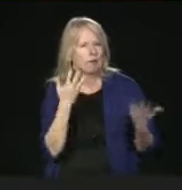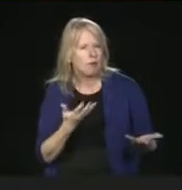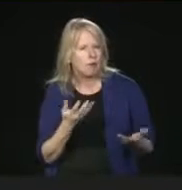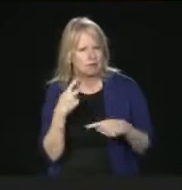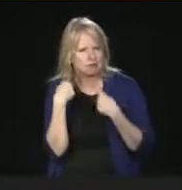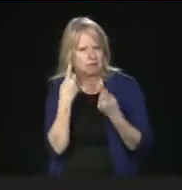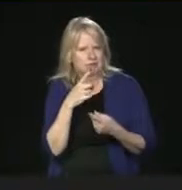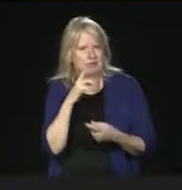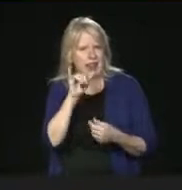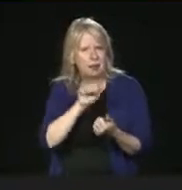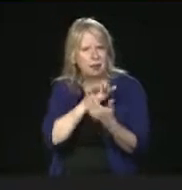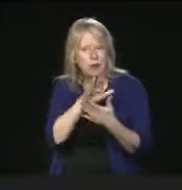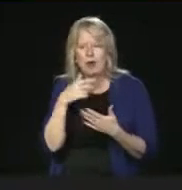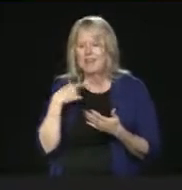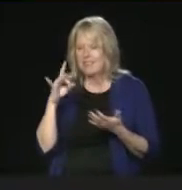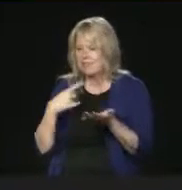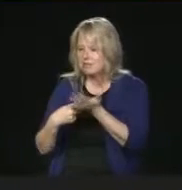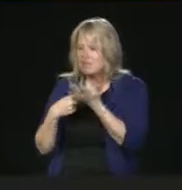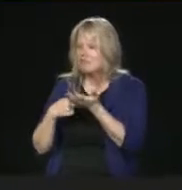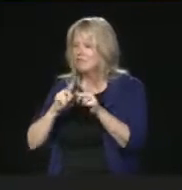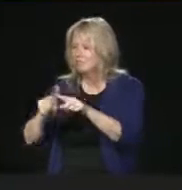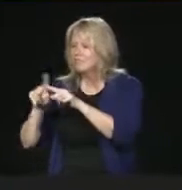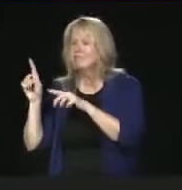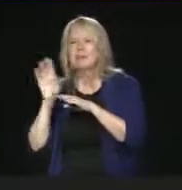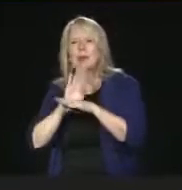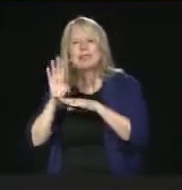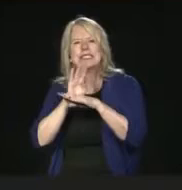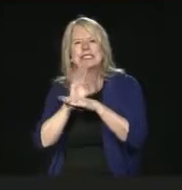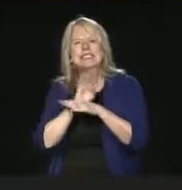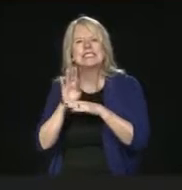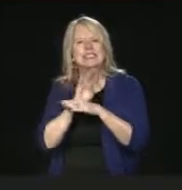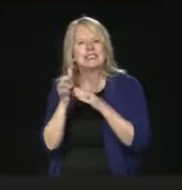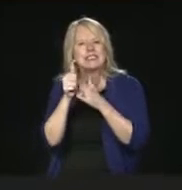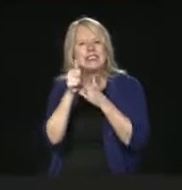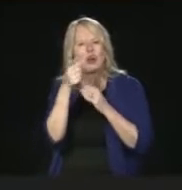morning to several business leaders, including Goldie Hyder,